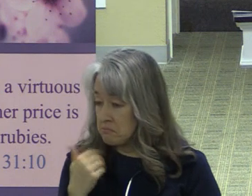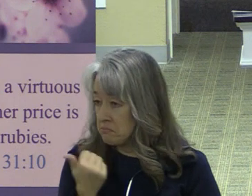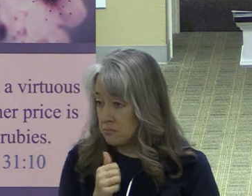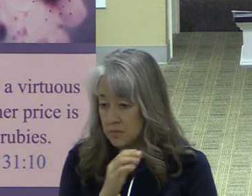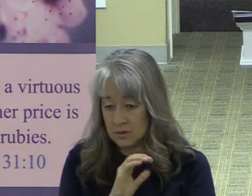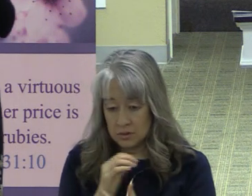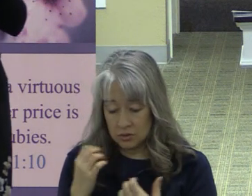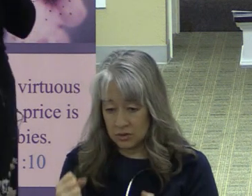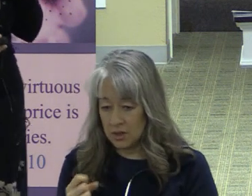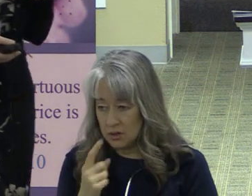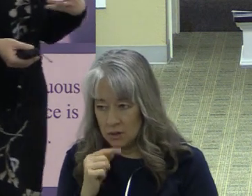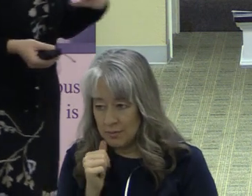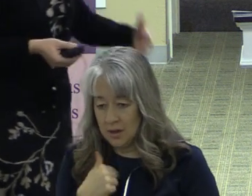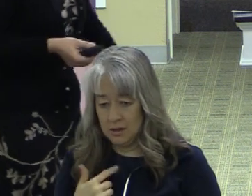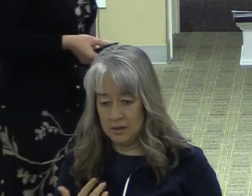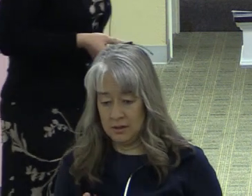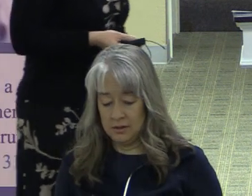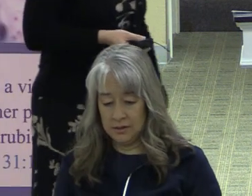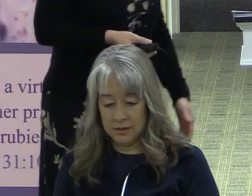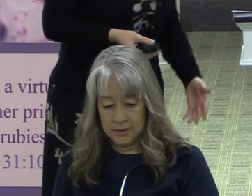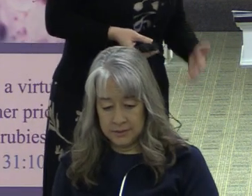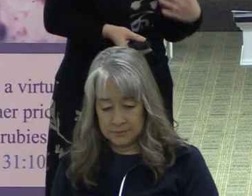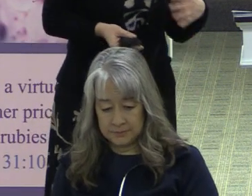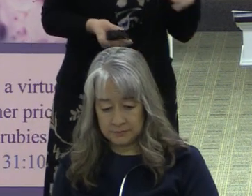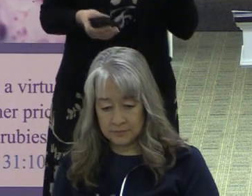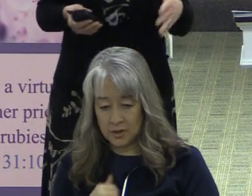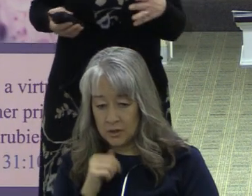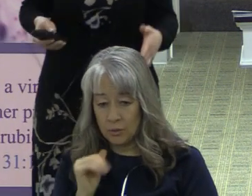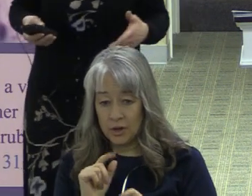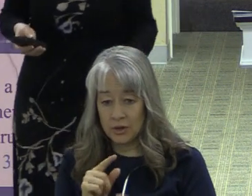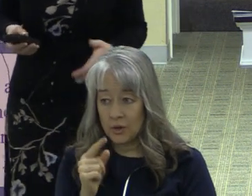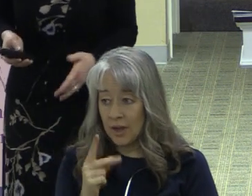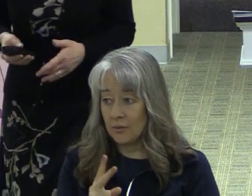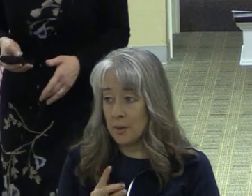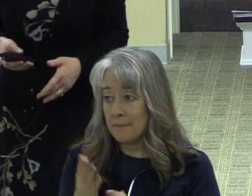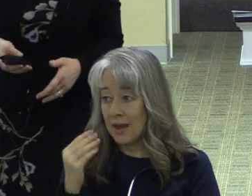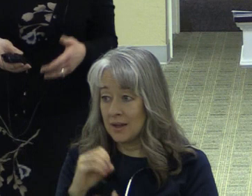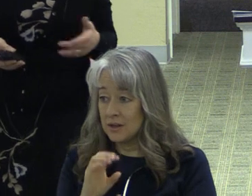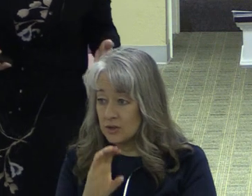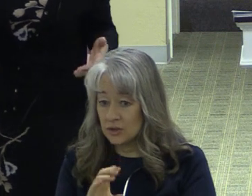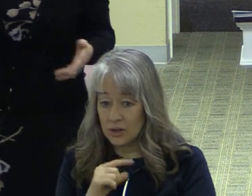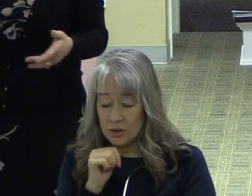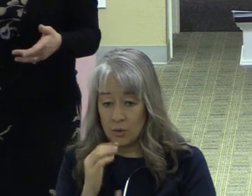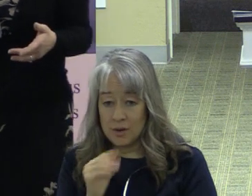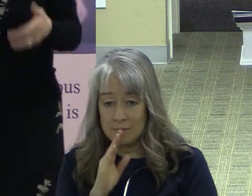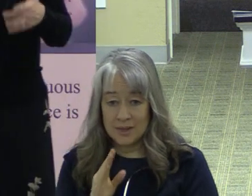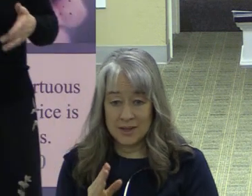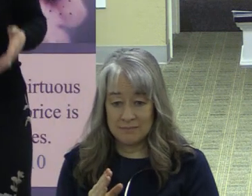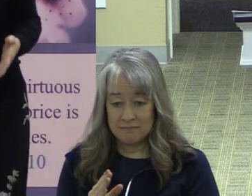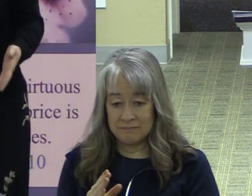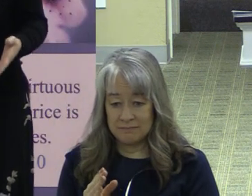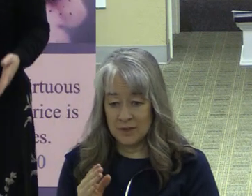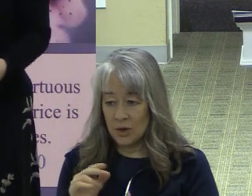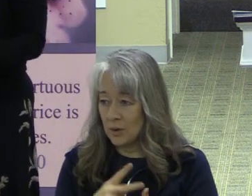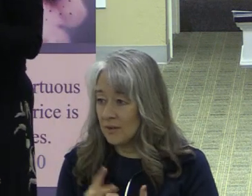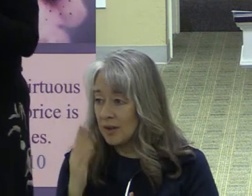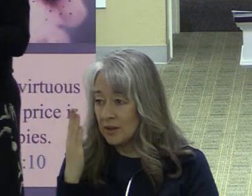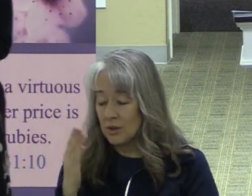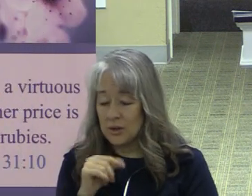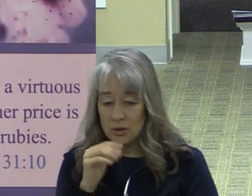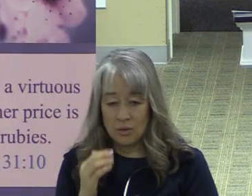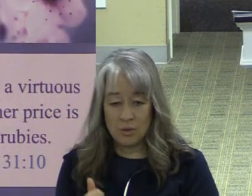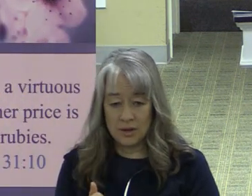strength. Like, who am I? You know, I don't want to go halfway back into church. I don't want to fail you,